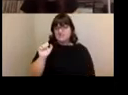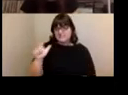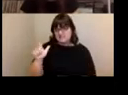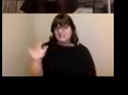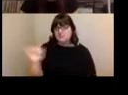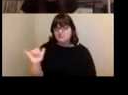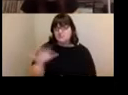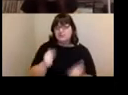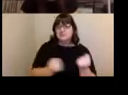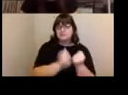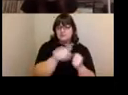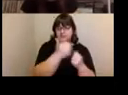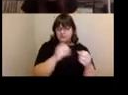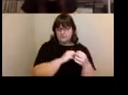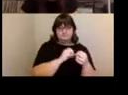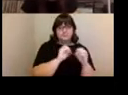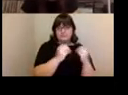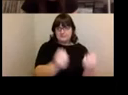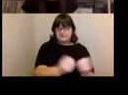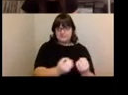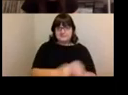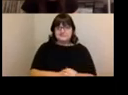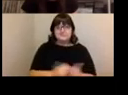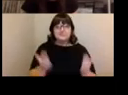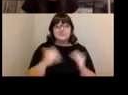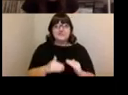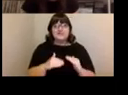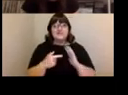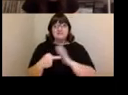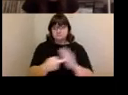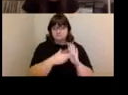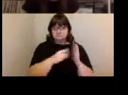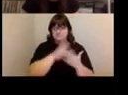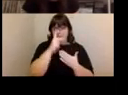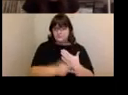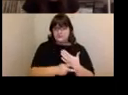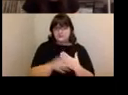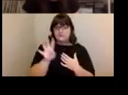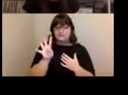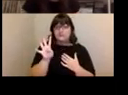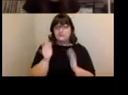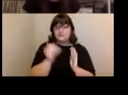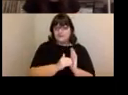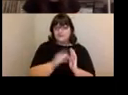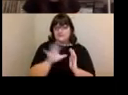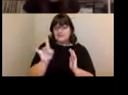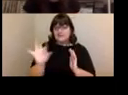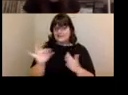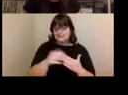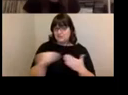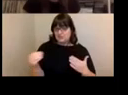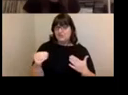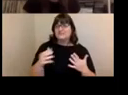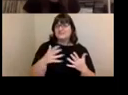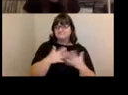other organizations. Exhibition and programming, 4,089. Because we did a lot of programming, we